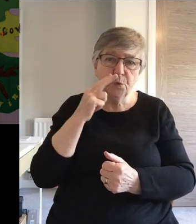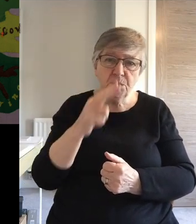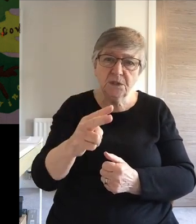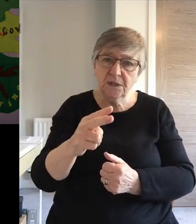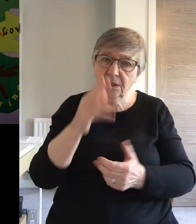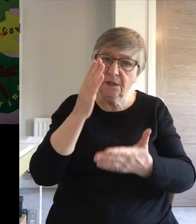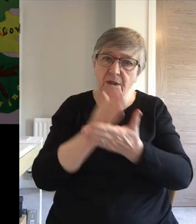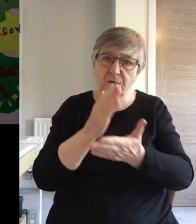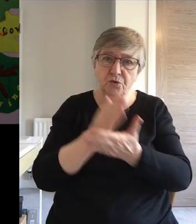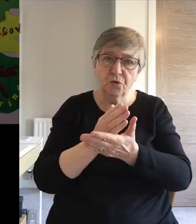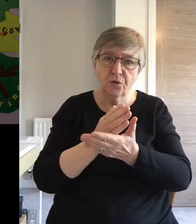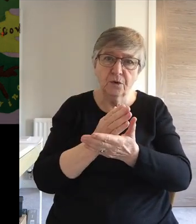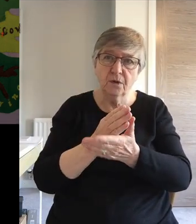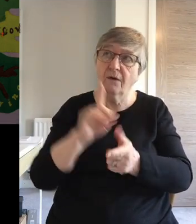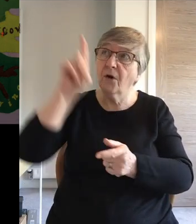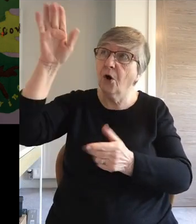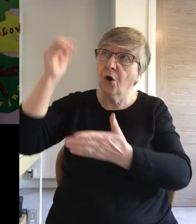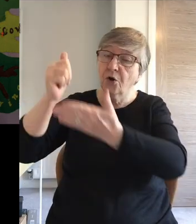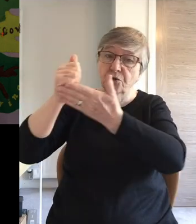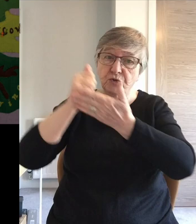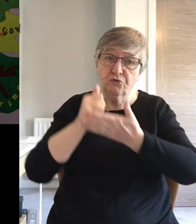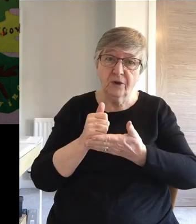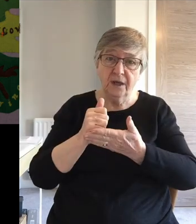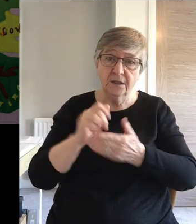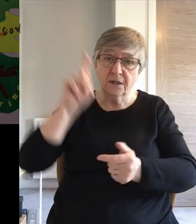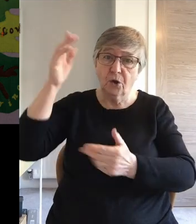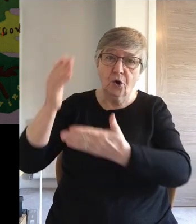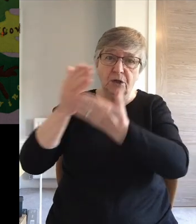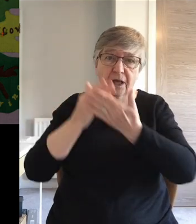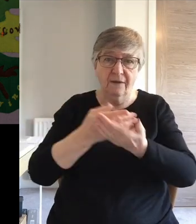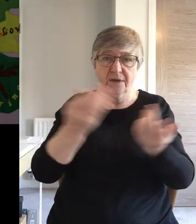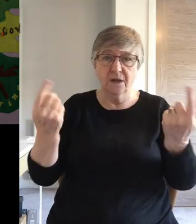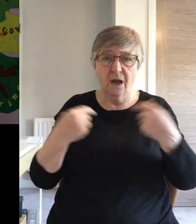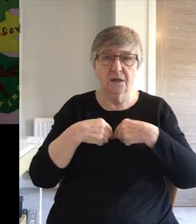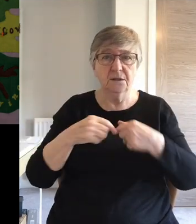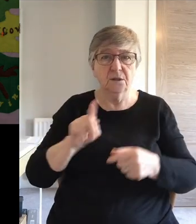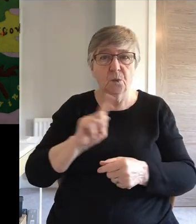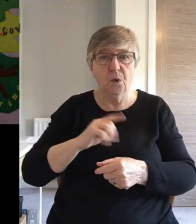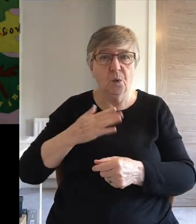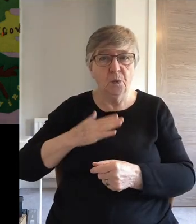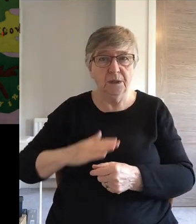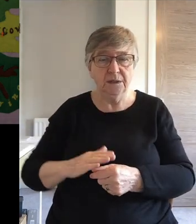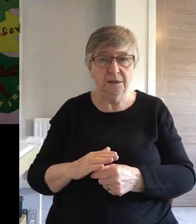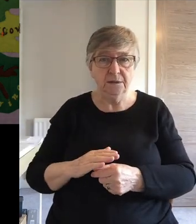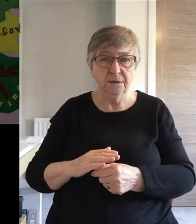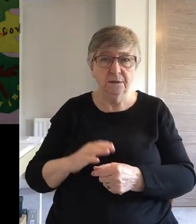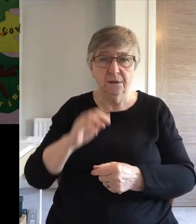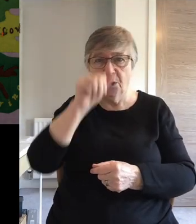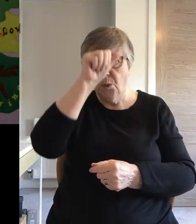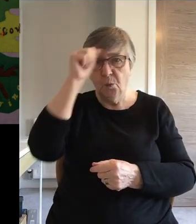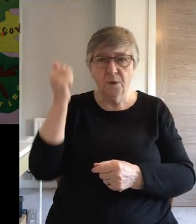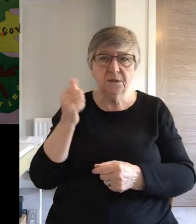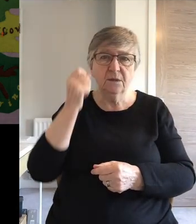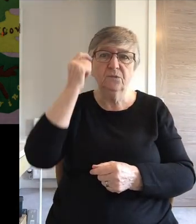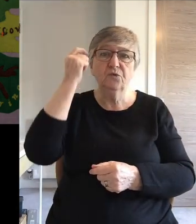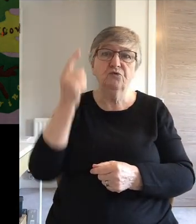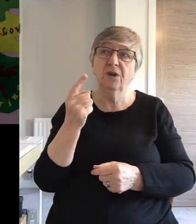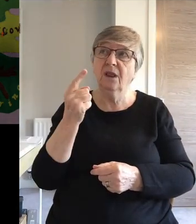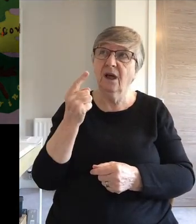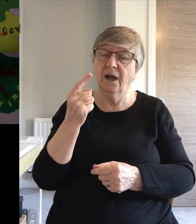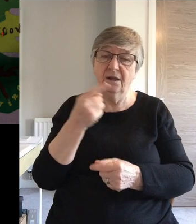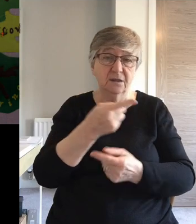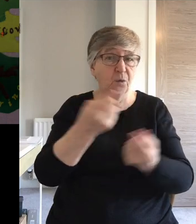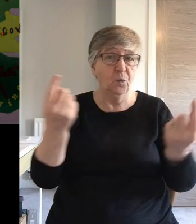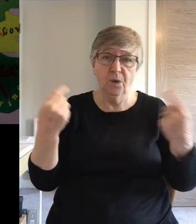see the reality, the graciousness of a God who provides for us. Wisdom is to recognize that before